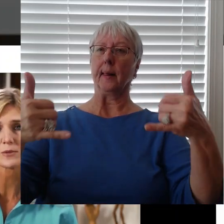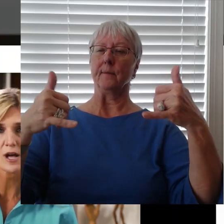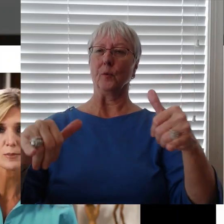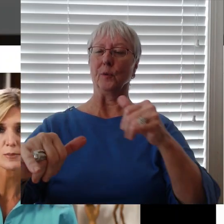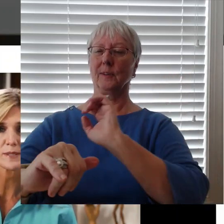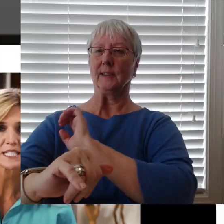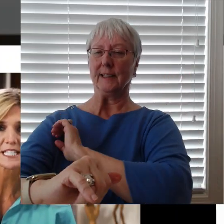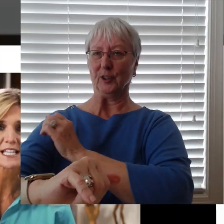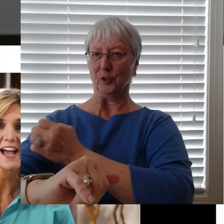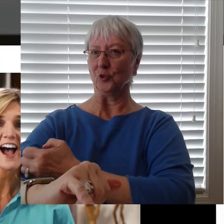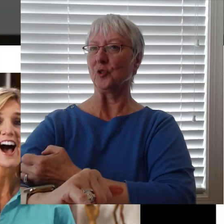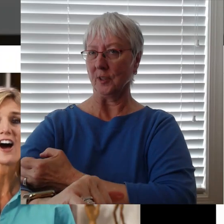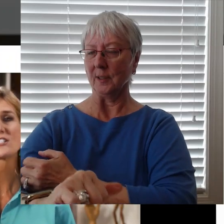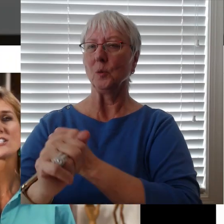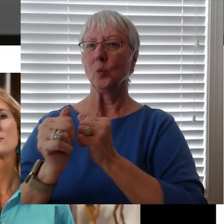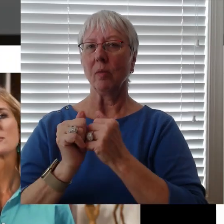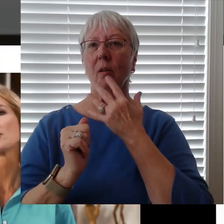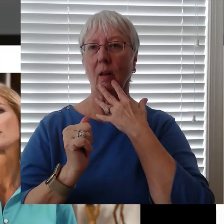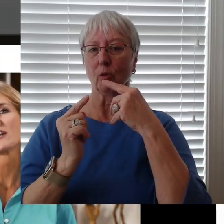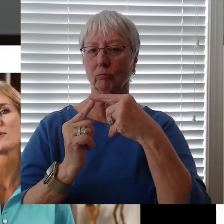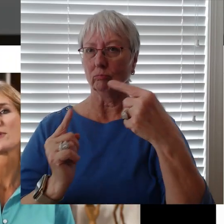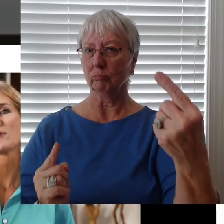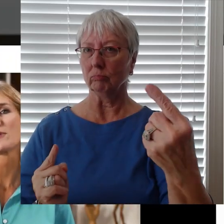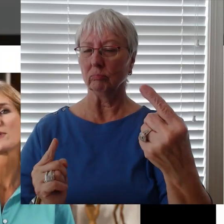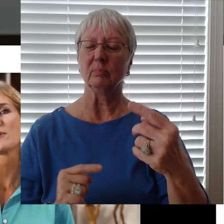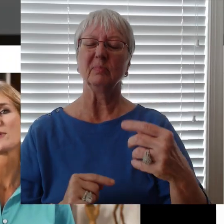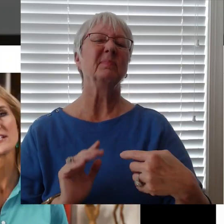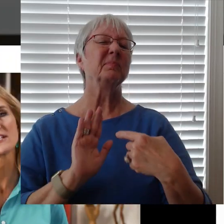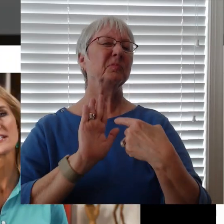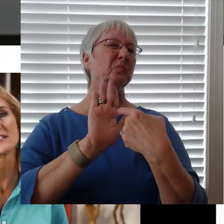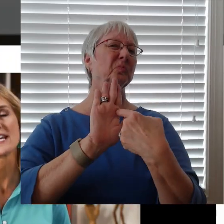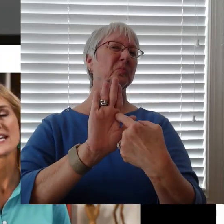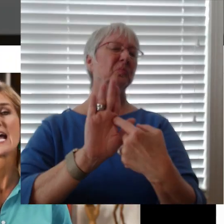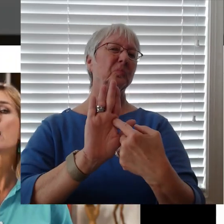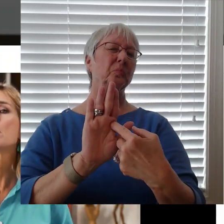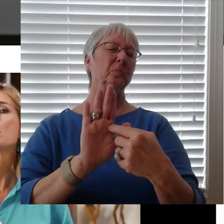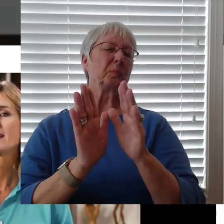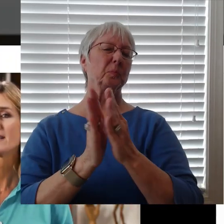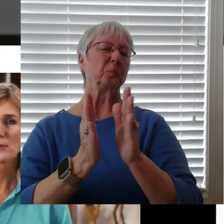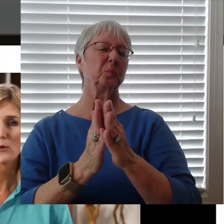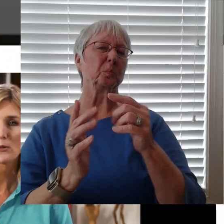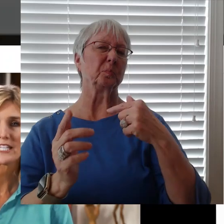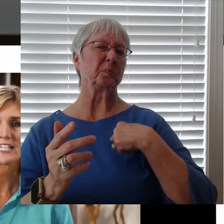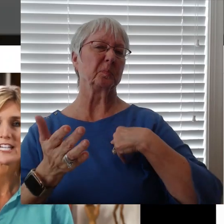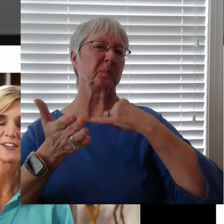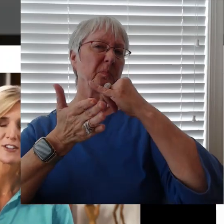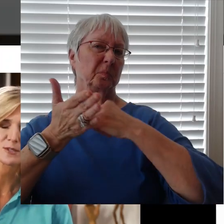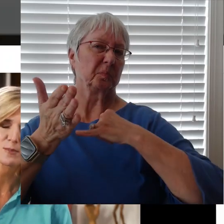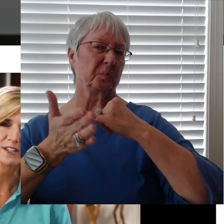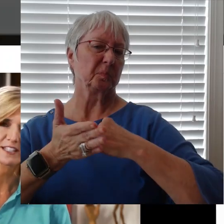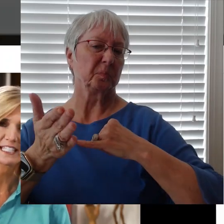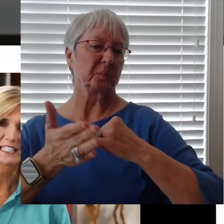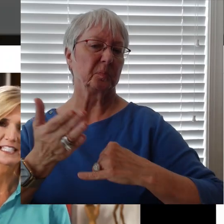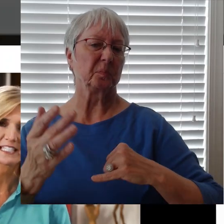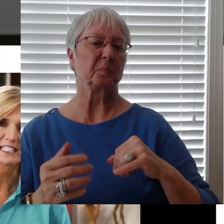harnessed with complements, I'll start with a book that I wrote and illustrated, My Little Pony Under the Sparkling